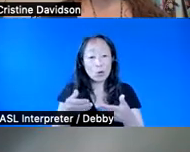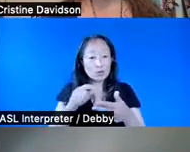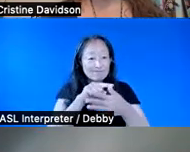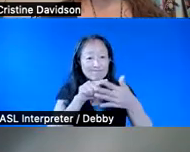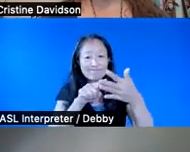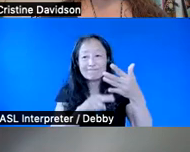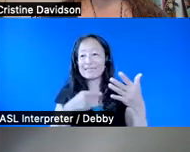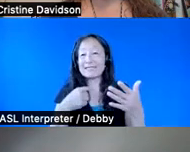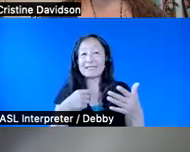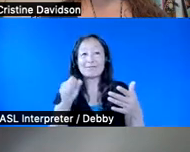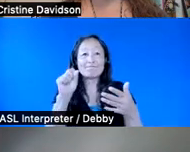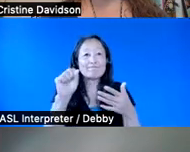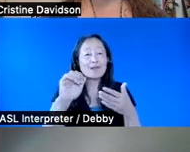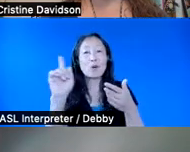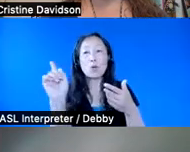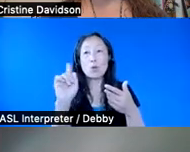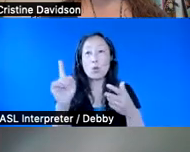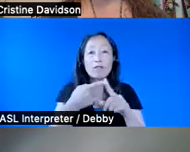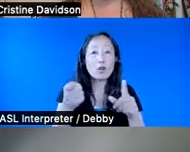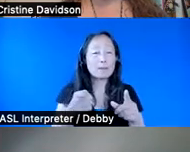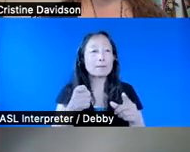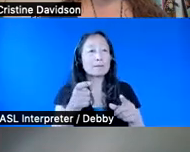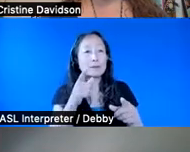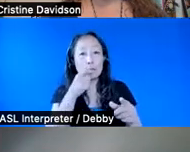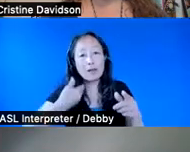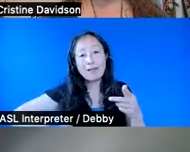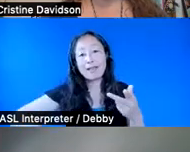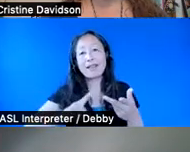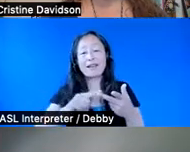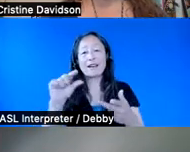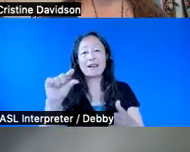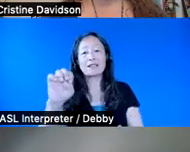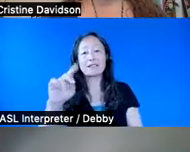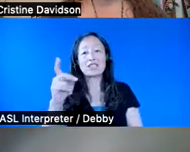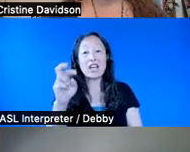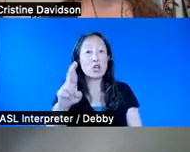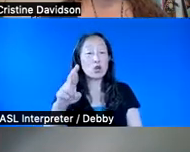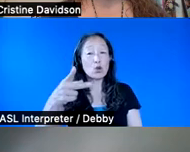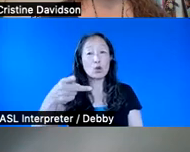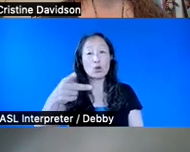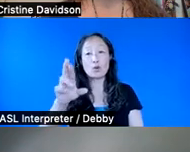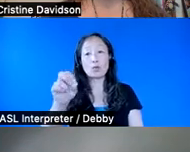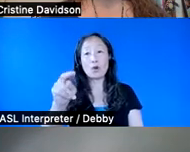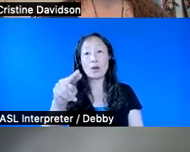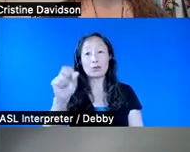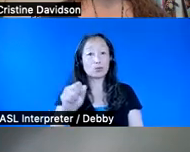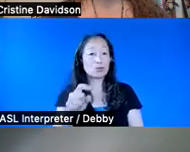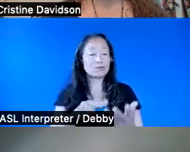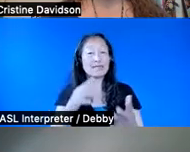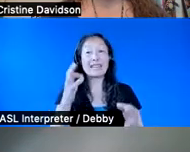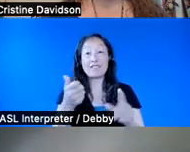you're from, what your gender pronouns are. If you were an element, would you be earth, fire, water, or